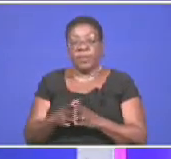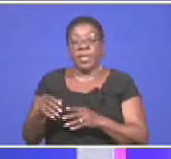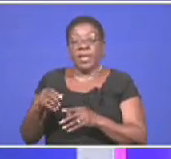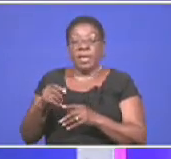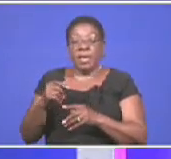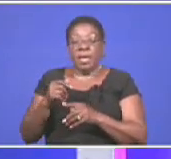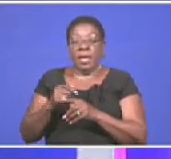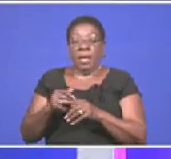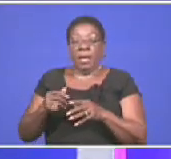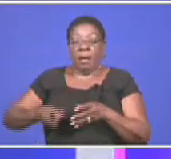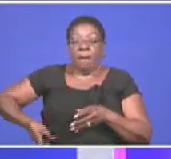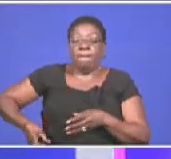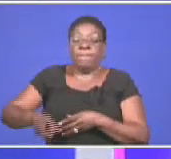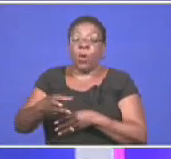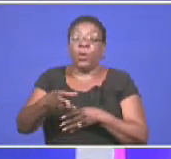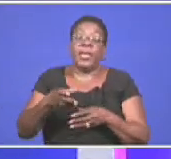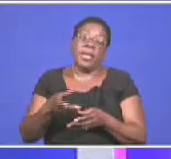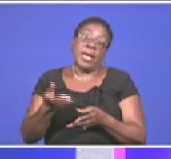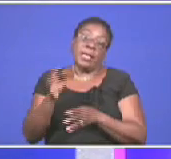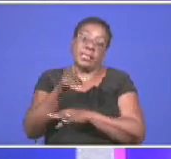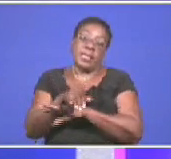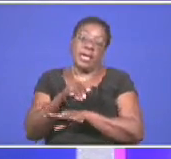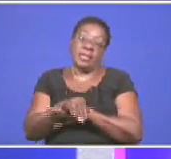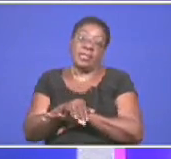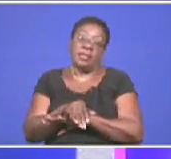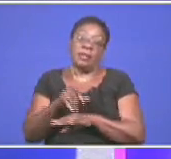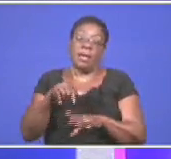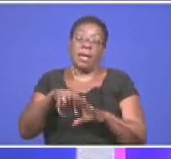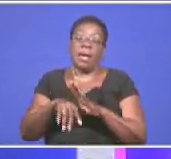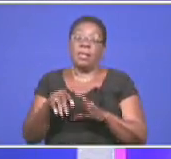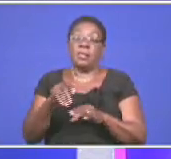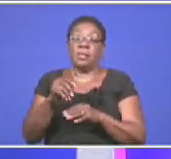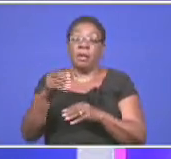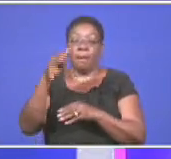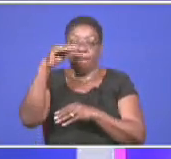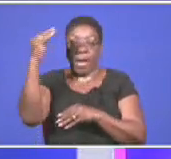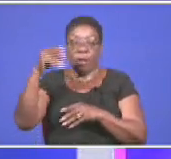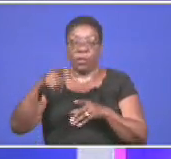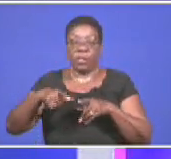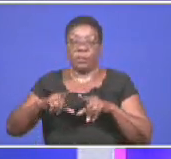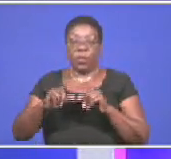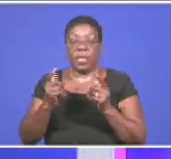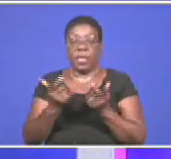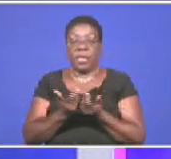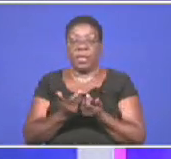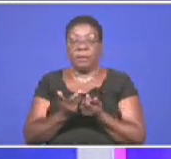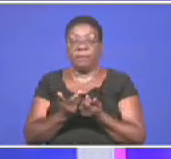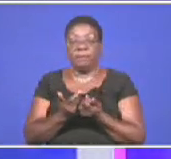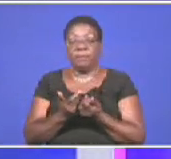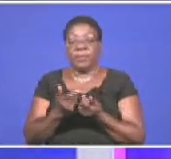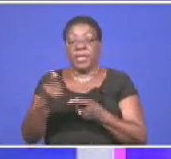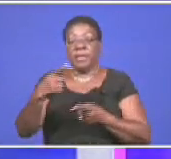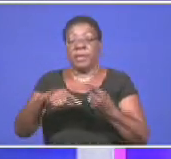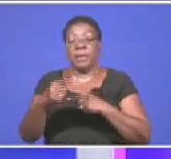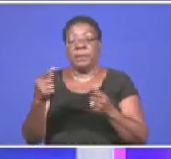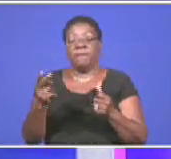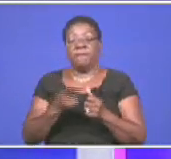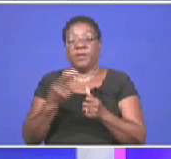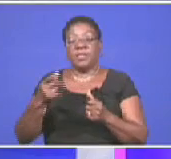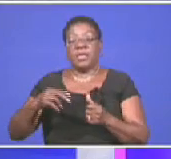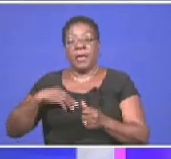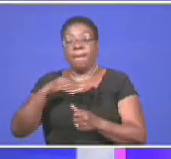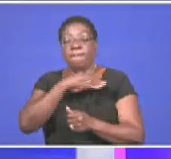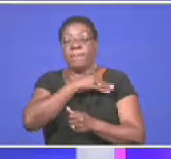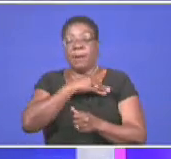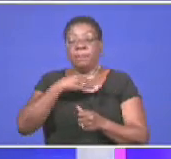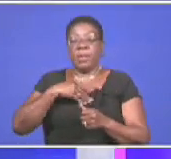A red-hot Mario Brown mowed down the pins for a 268 high game, a 725 set. He became the first member of the